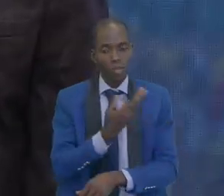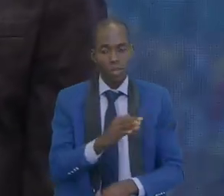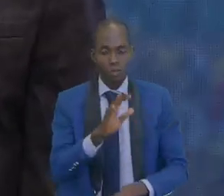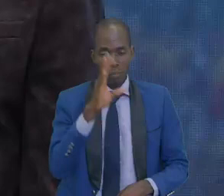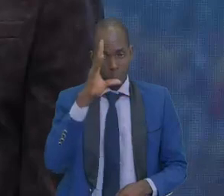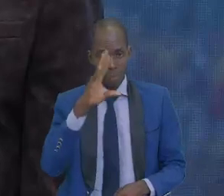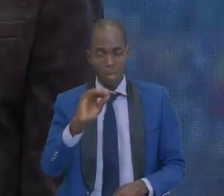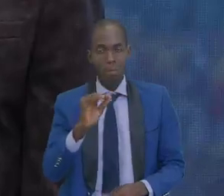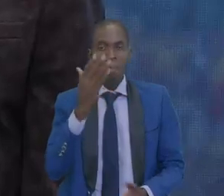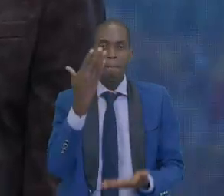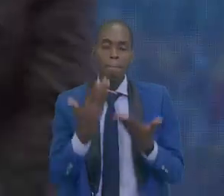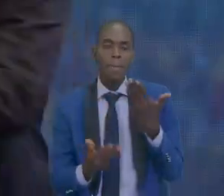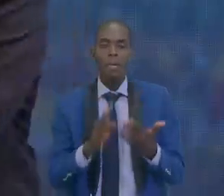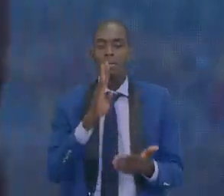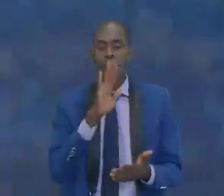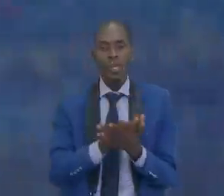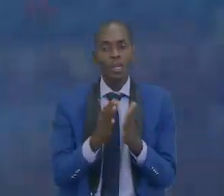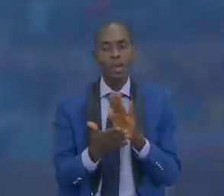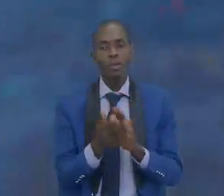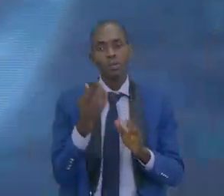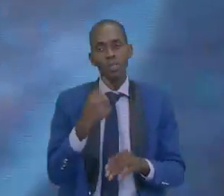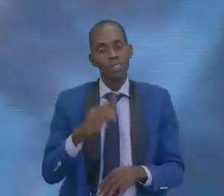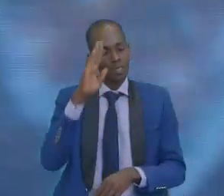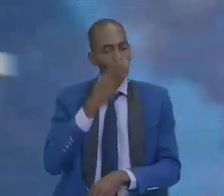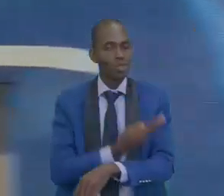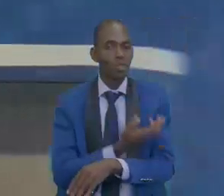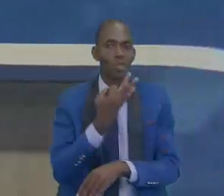of God. Have you seen Him?